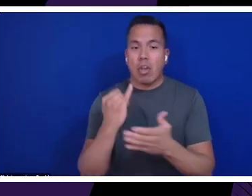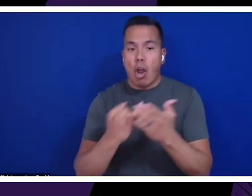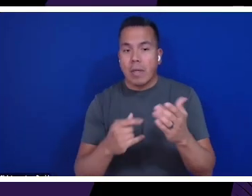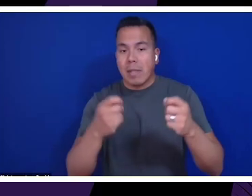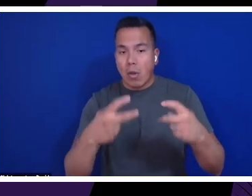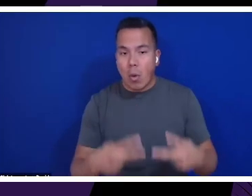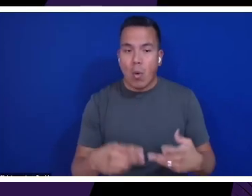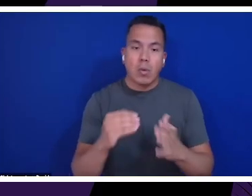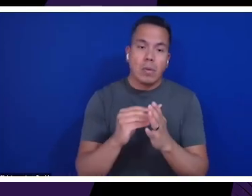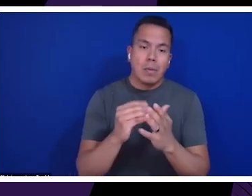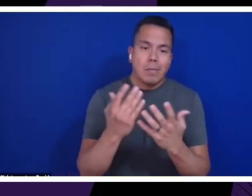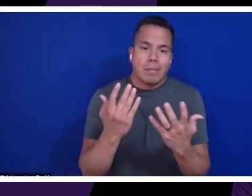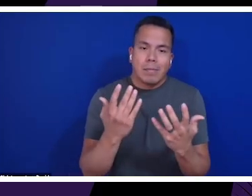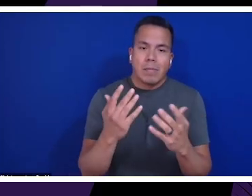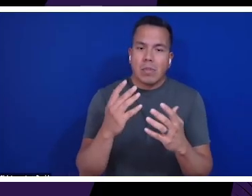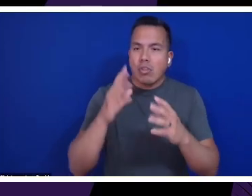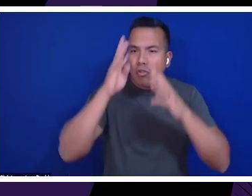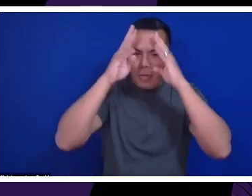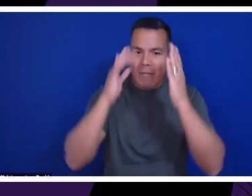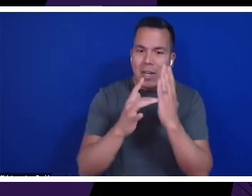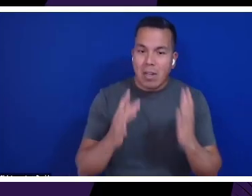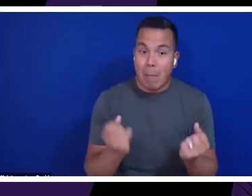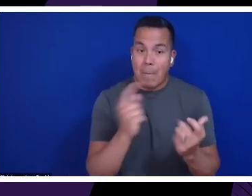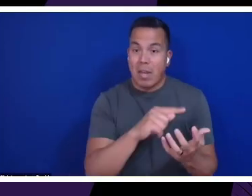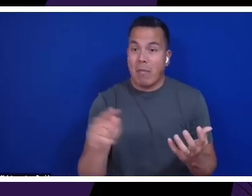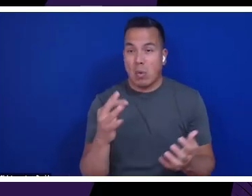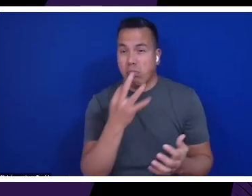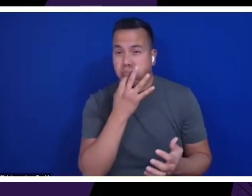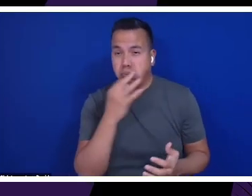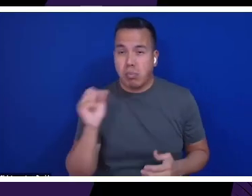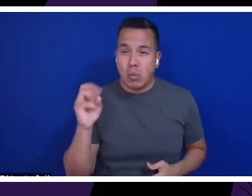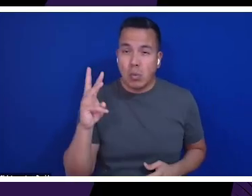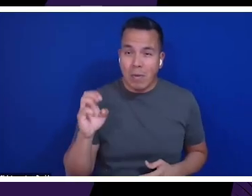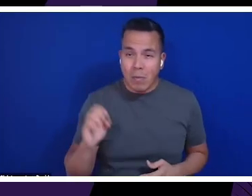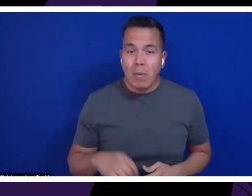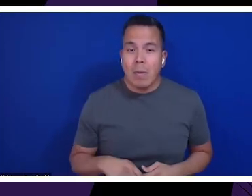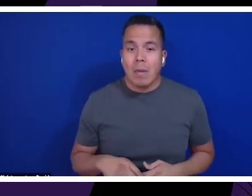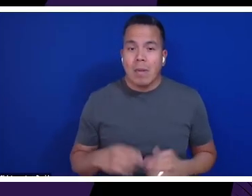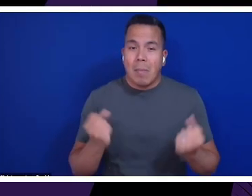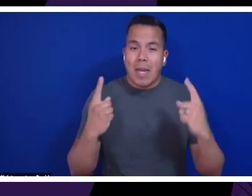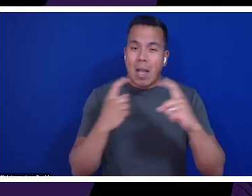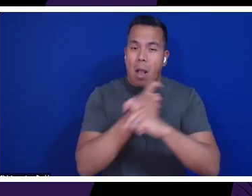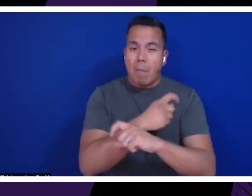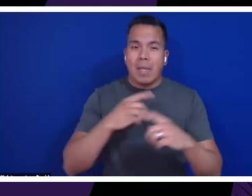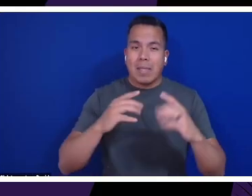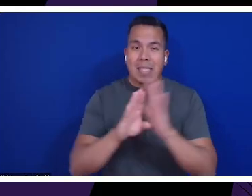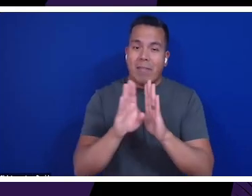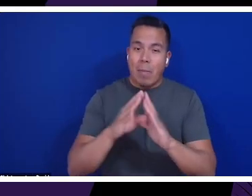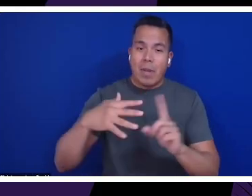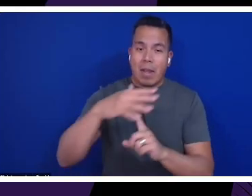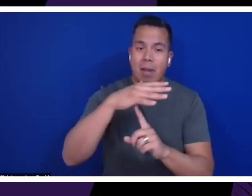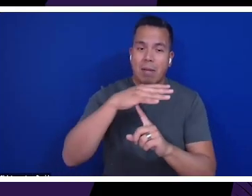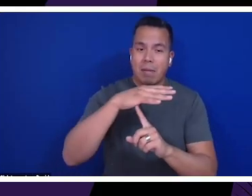users aren't professional software engineers with complex development environments. Asking them to install Node.js